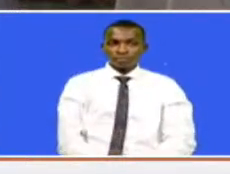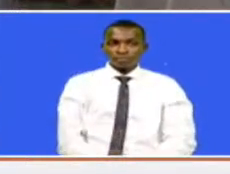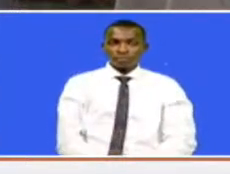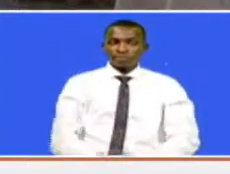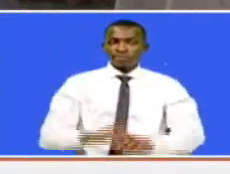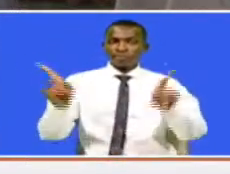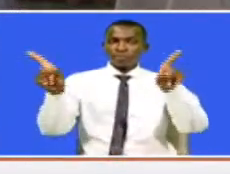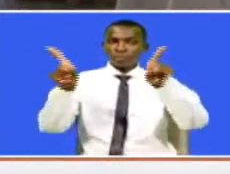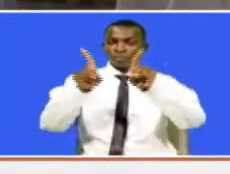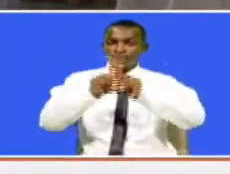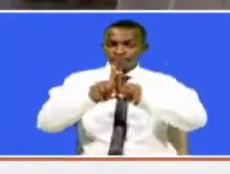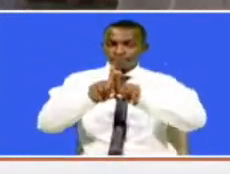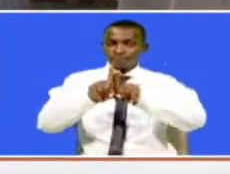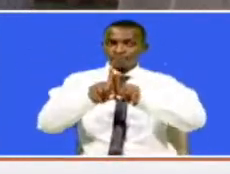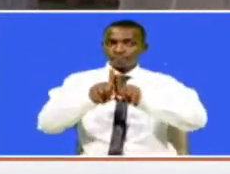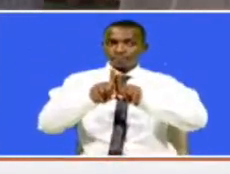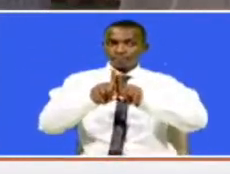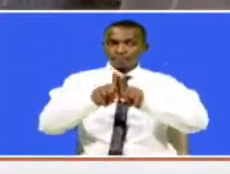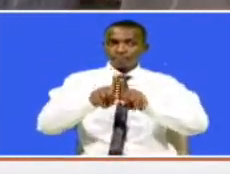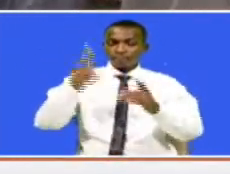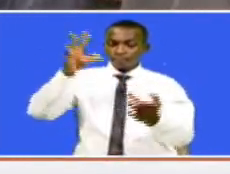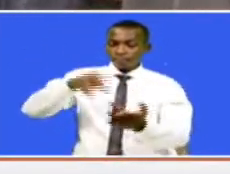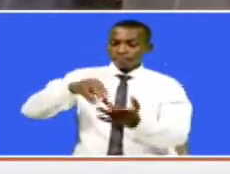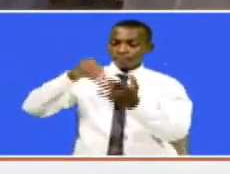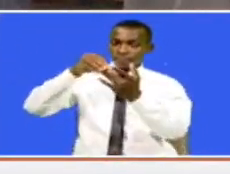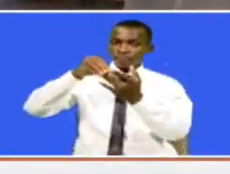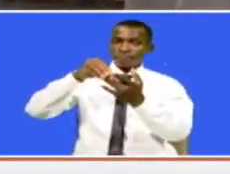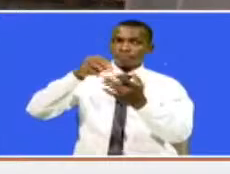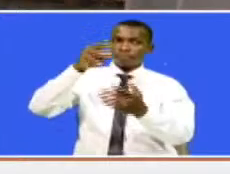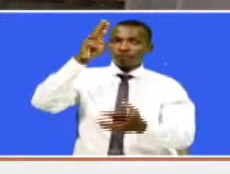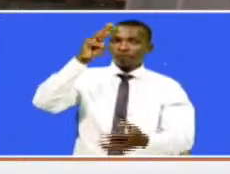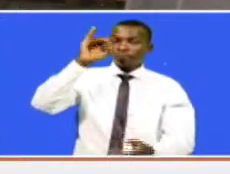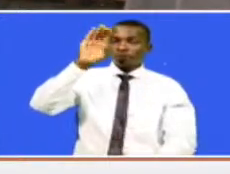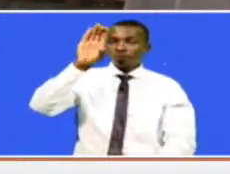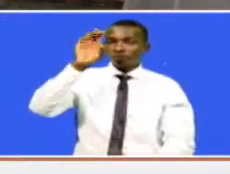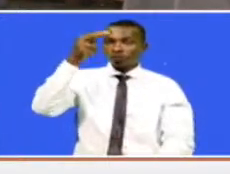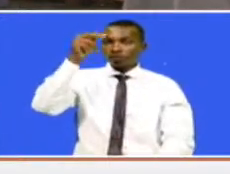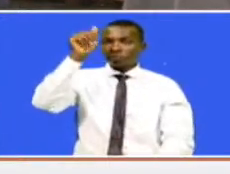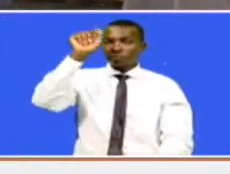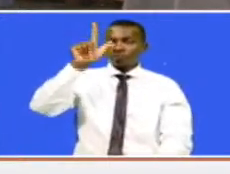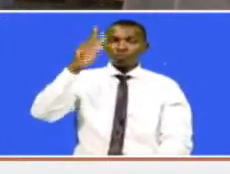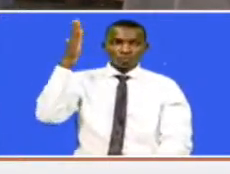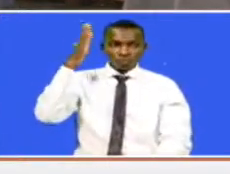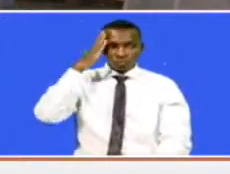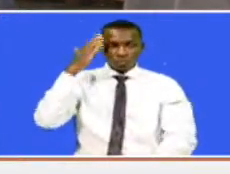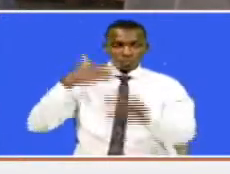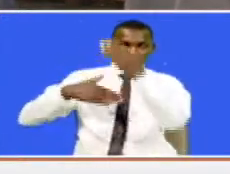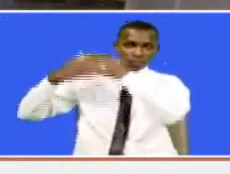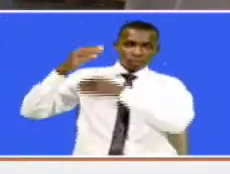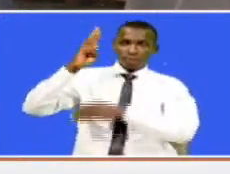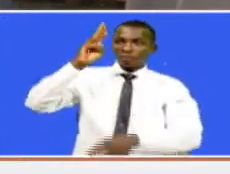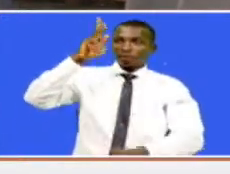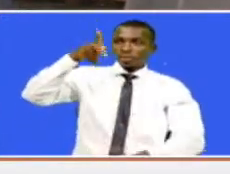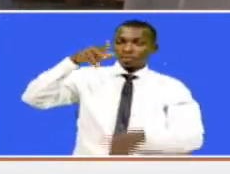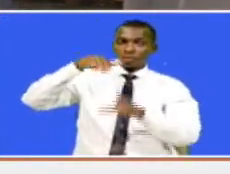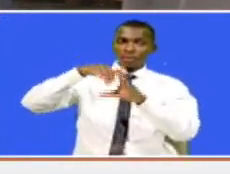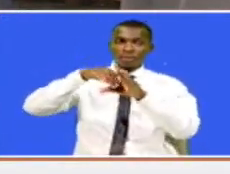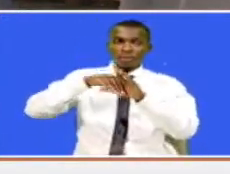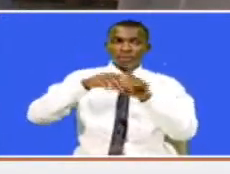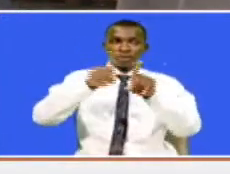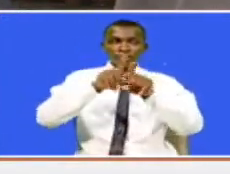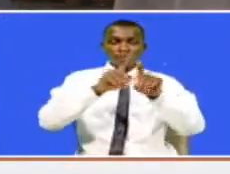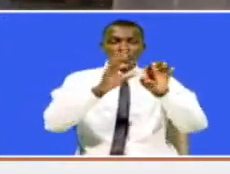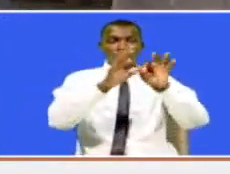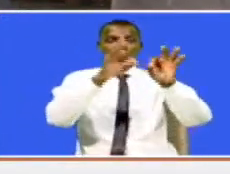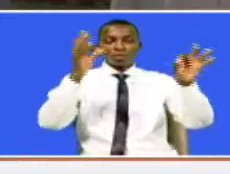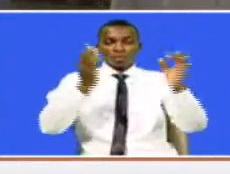also appointing Honorable Michael Onyura. You know him, he's a former member of parliament for Butula and a